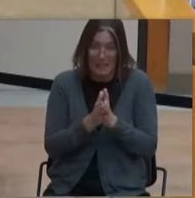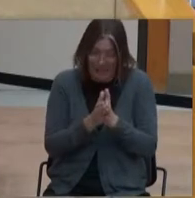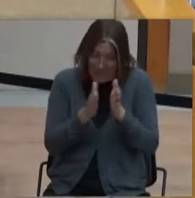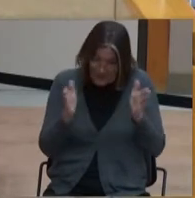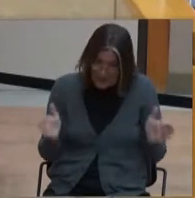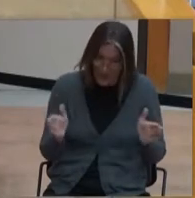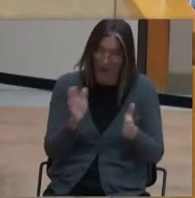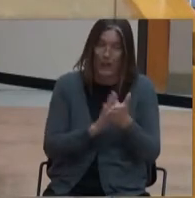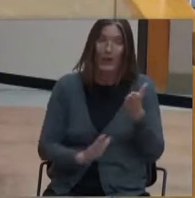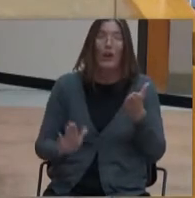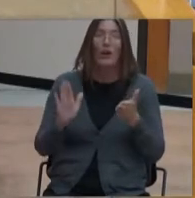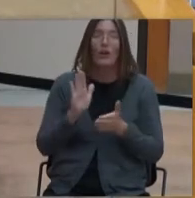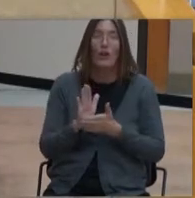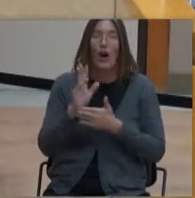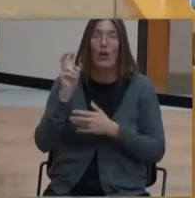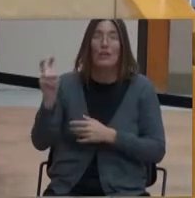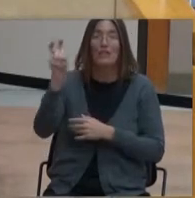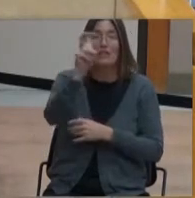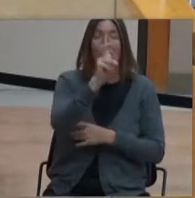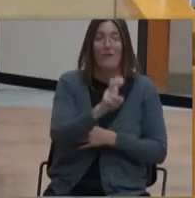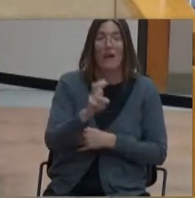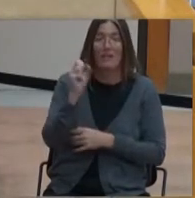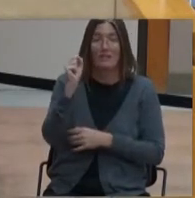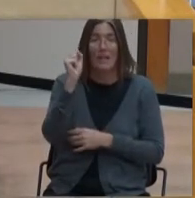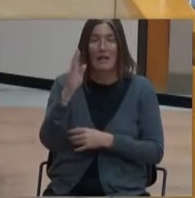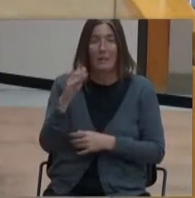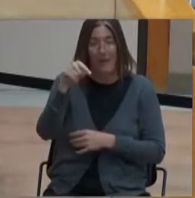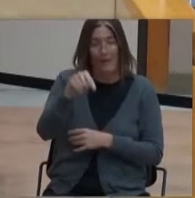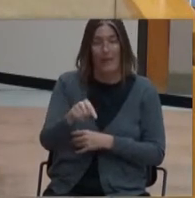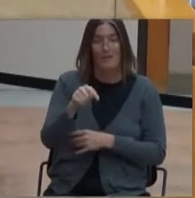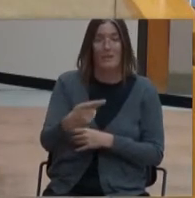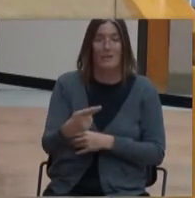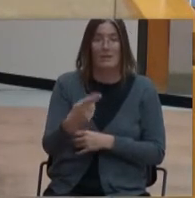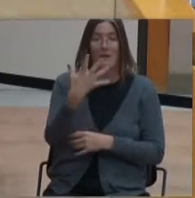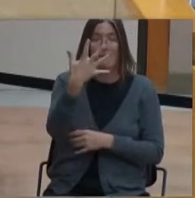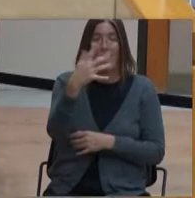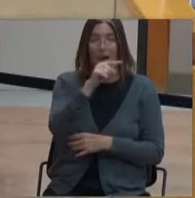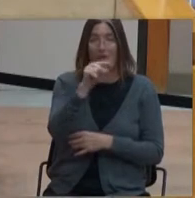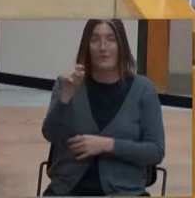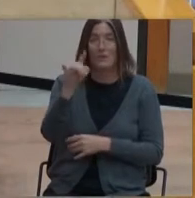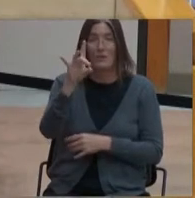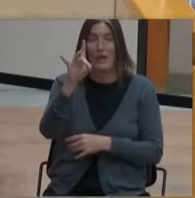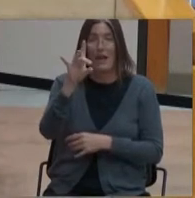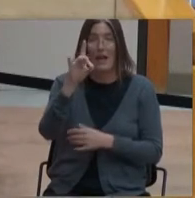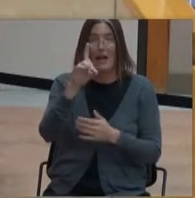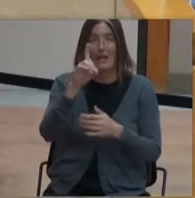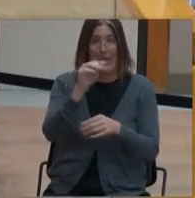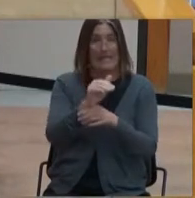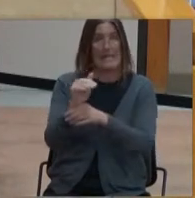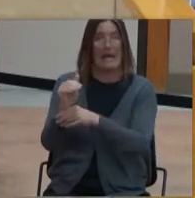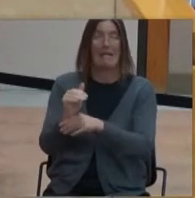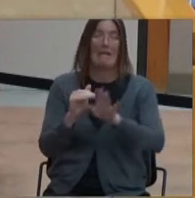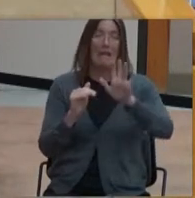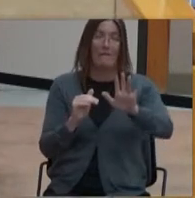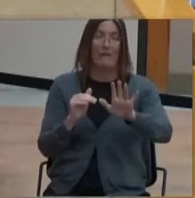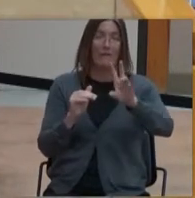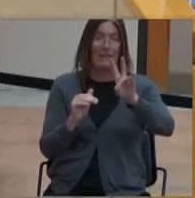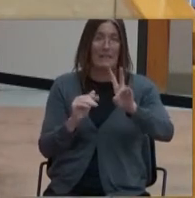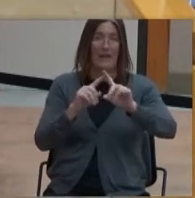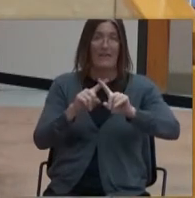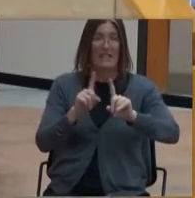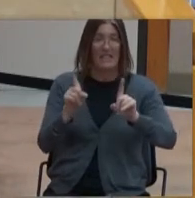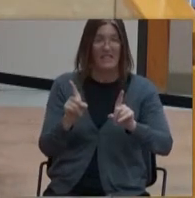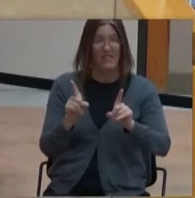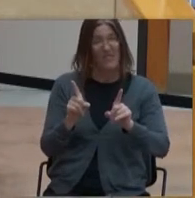district-wide college fair at Saddleback this Thursday from 5 to 8 p.m. Over 57 colleges and agencies will provide information